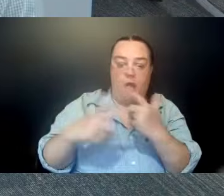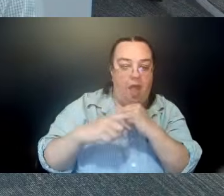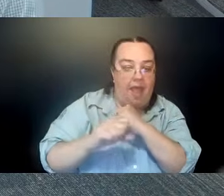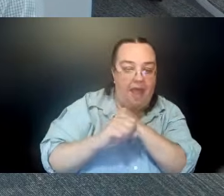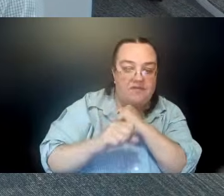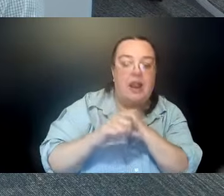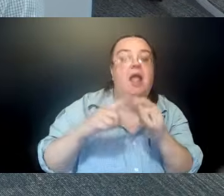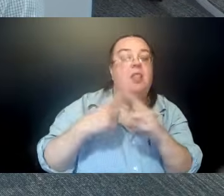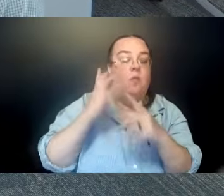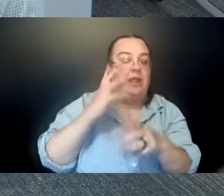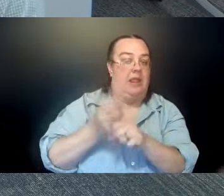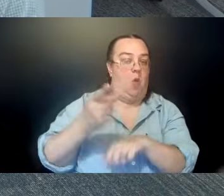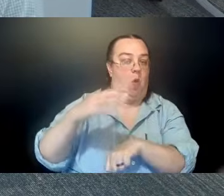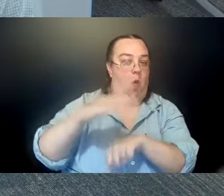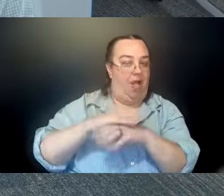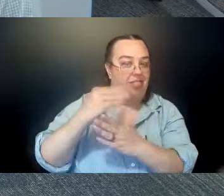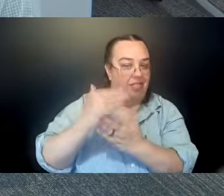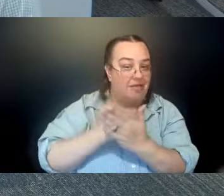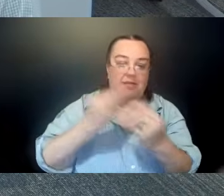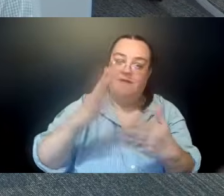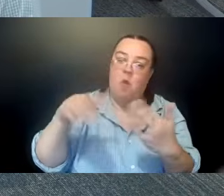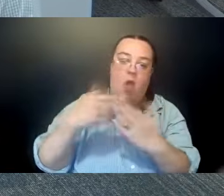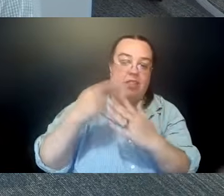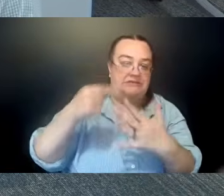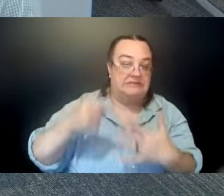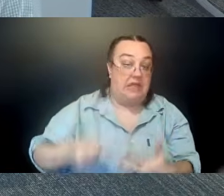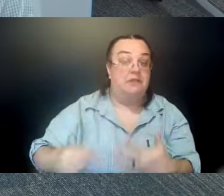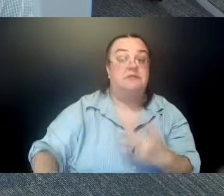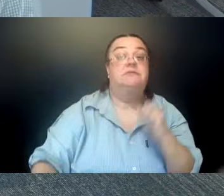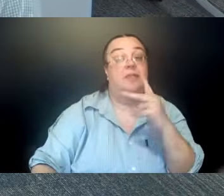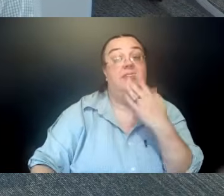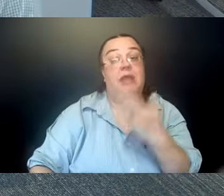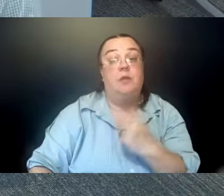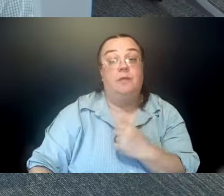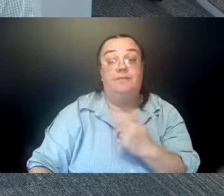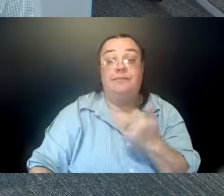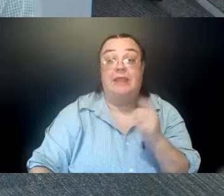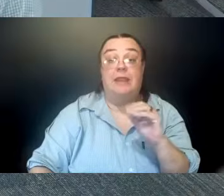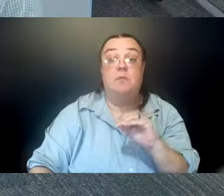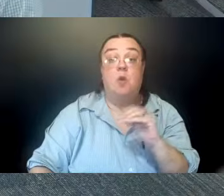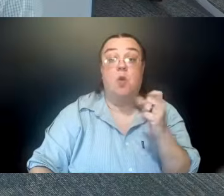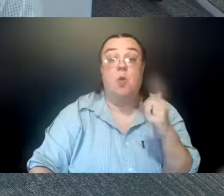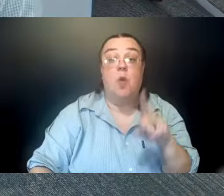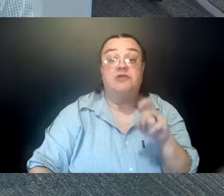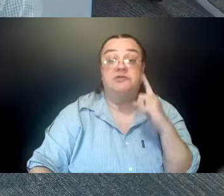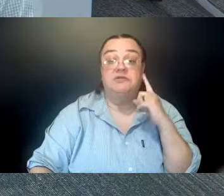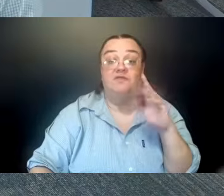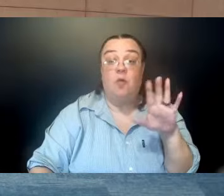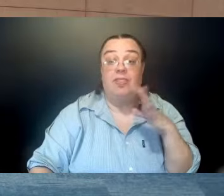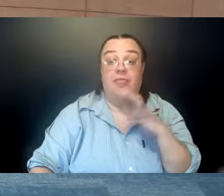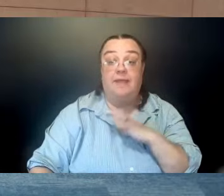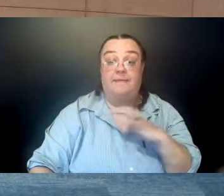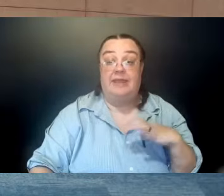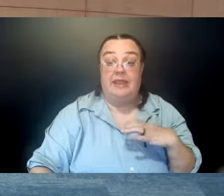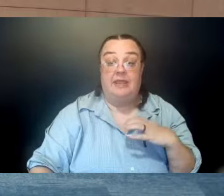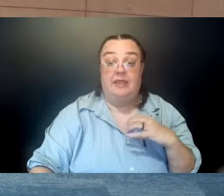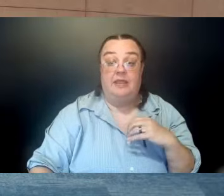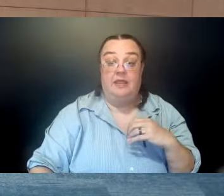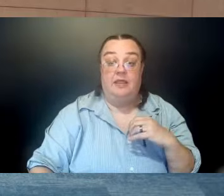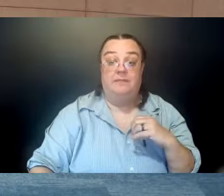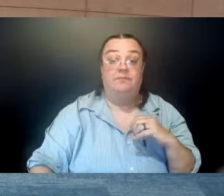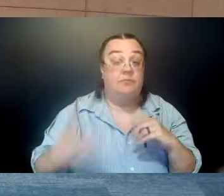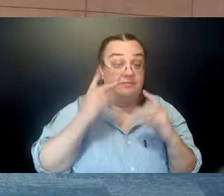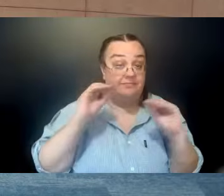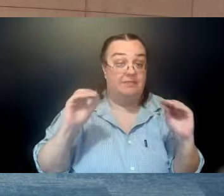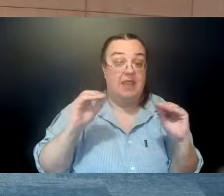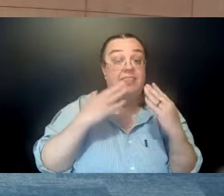we'll get you on the list and give you all the details. Thank you. Any other questions for the committee? All right, seeing none, thank